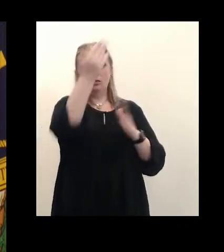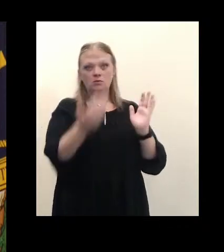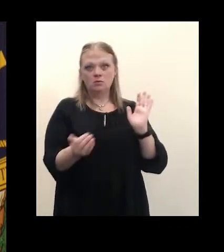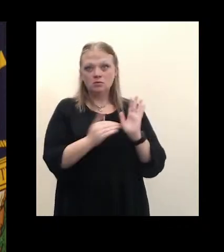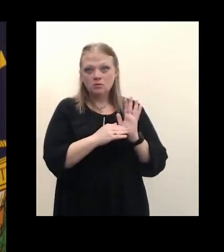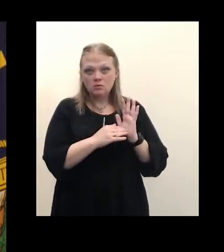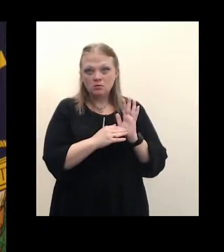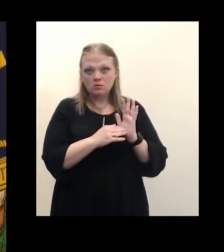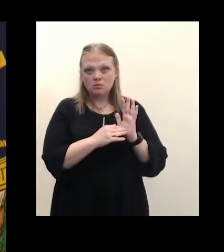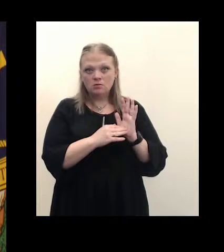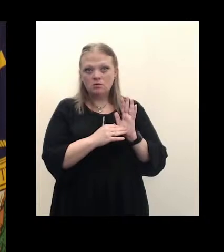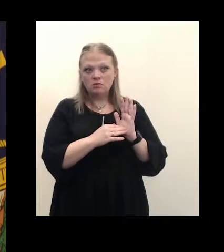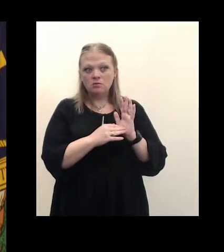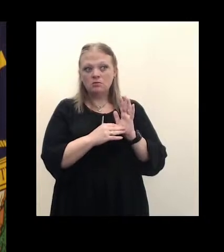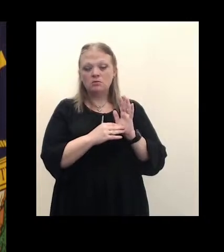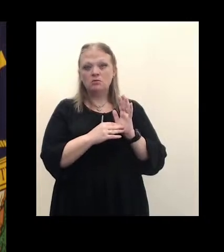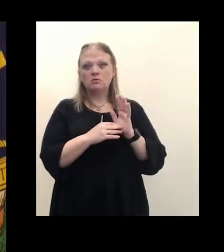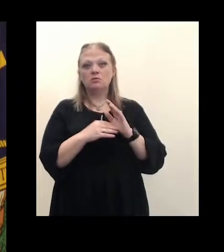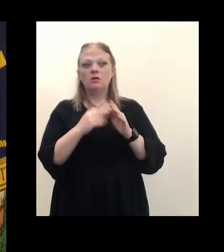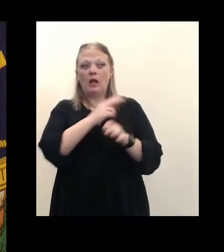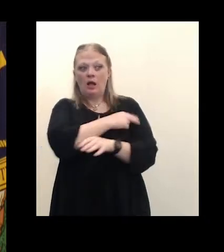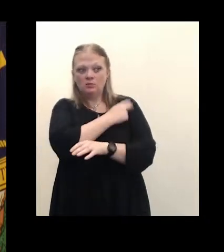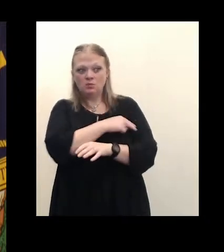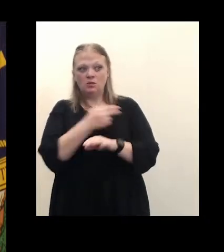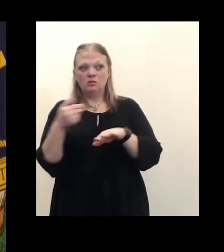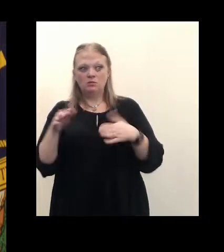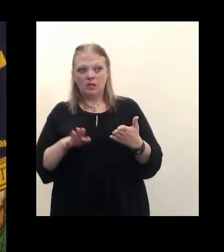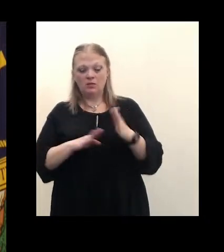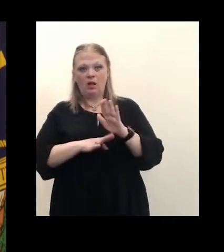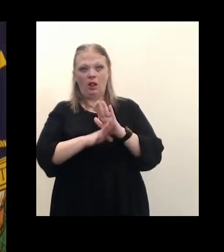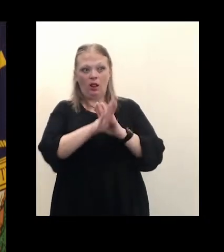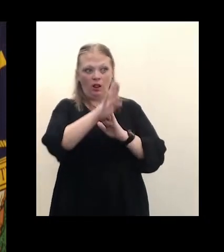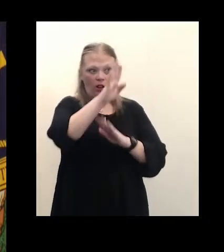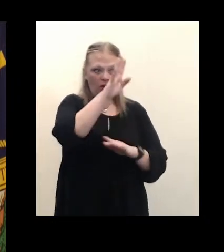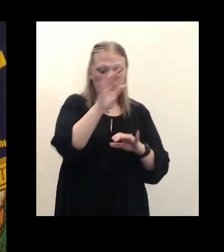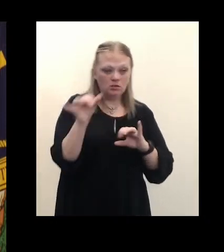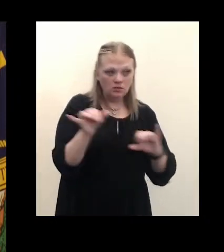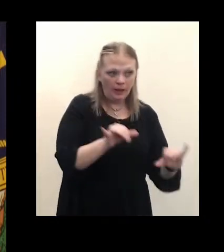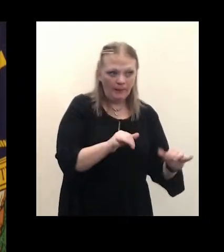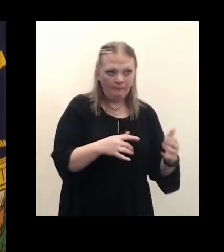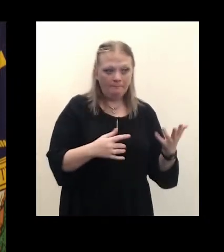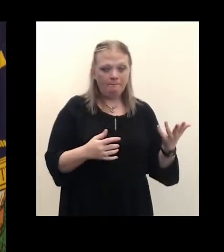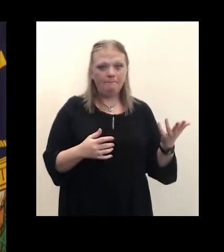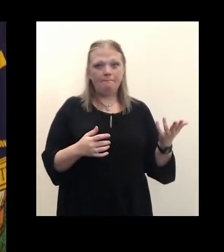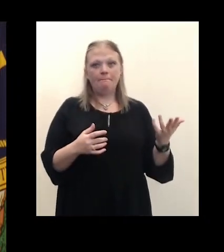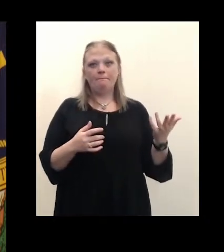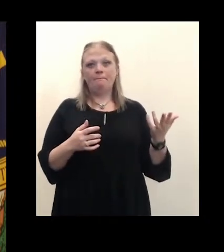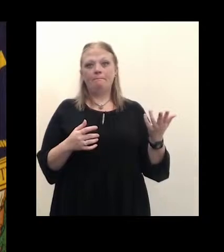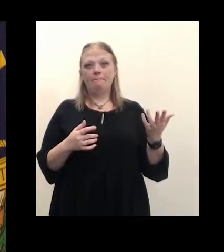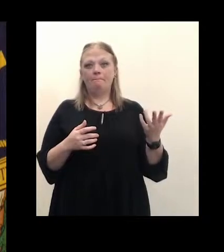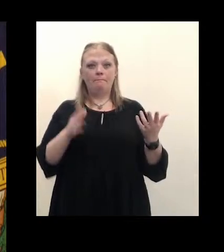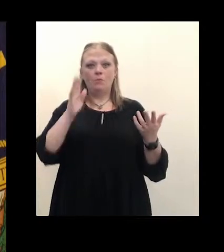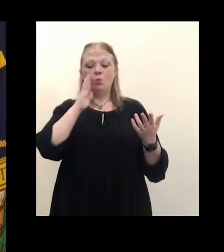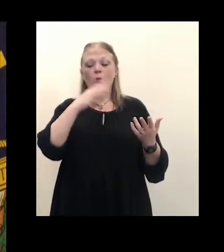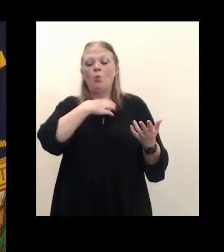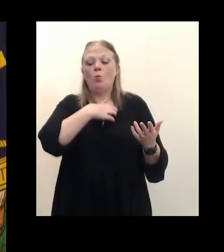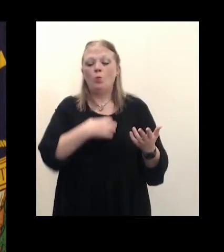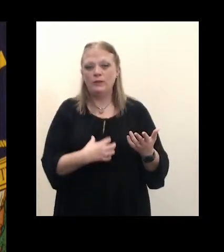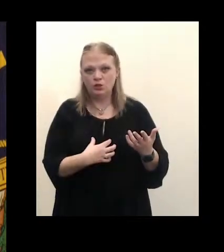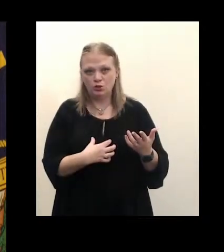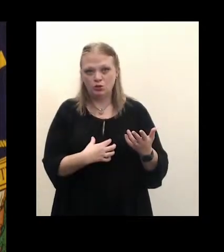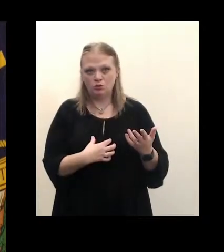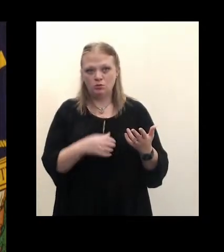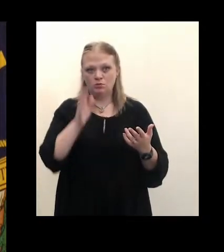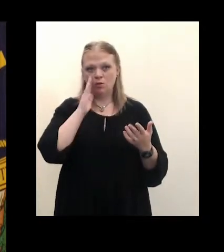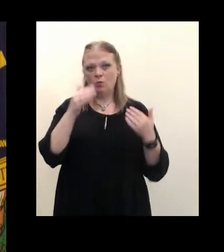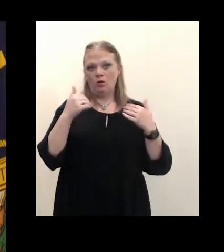along with it the hospitalizations and deaths to a much higher level than they've been the last few months, we'll be wishing we had